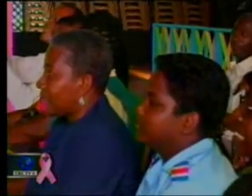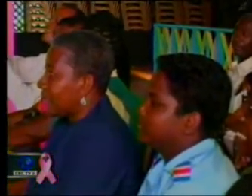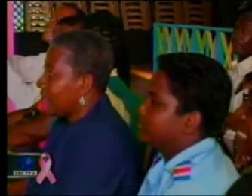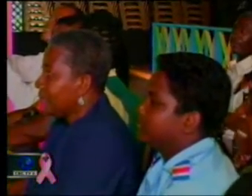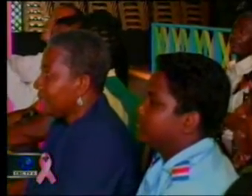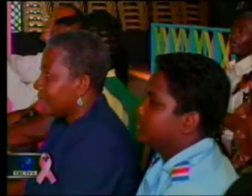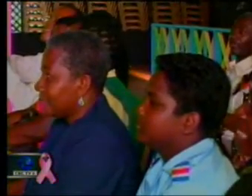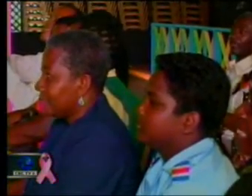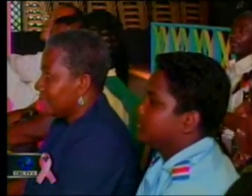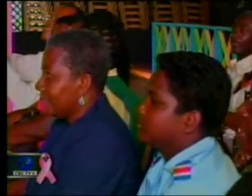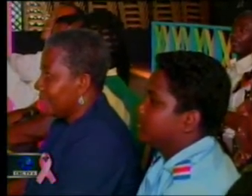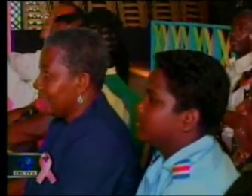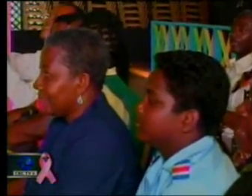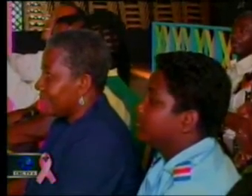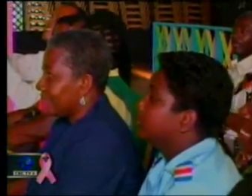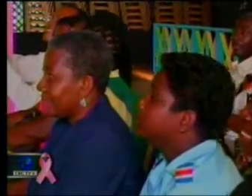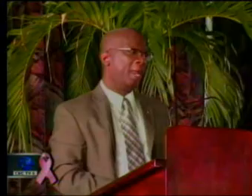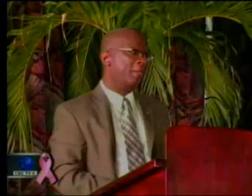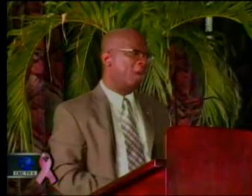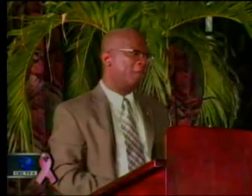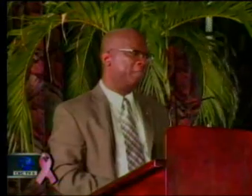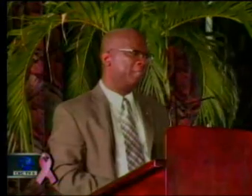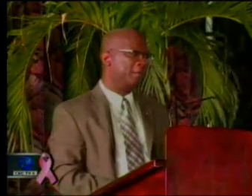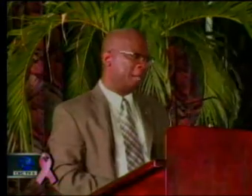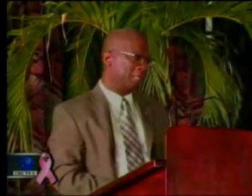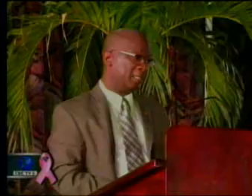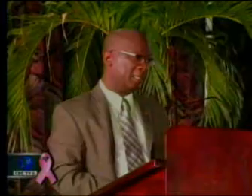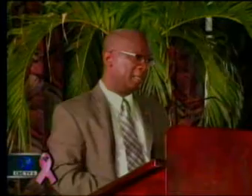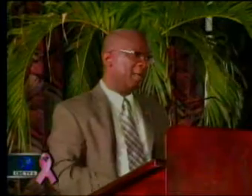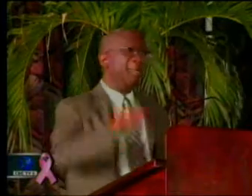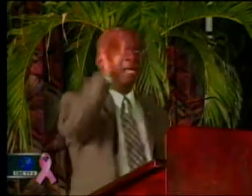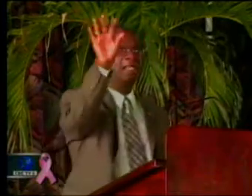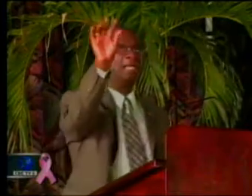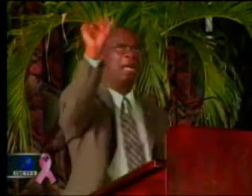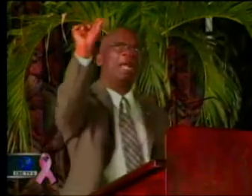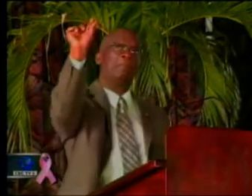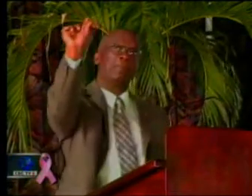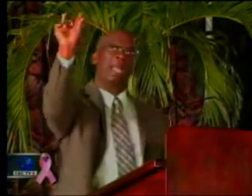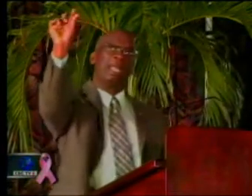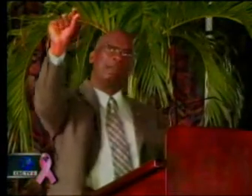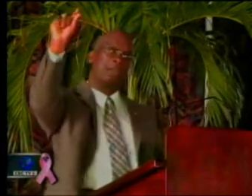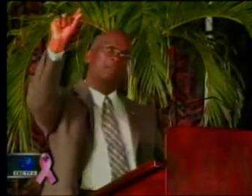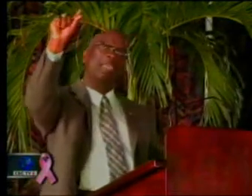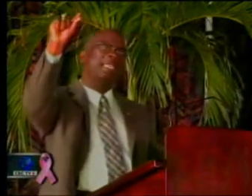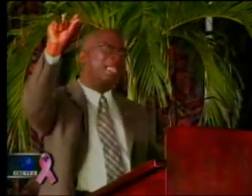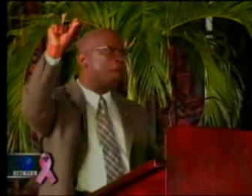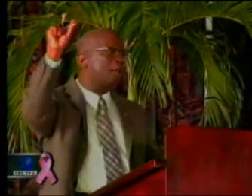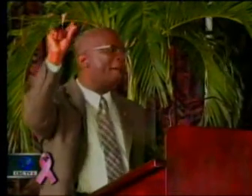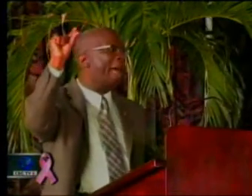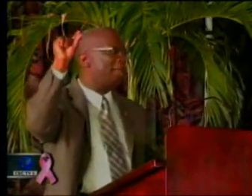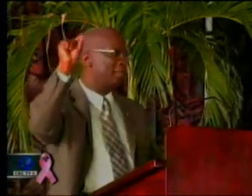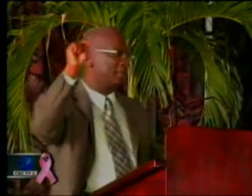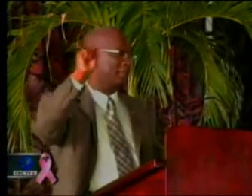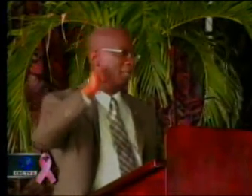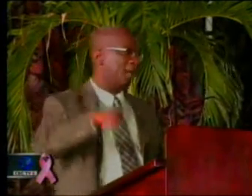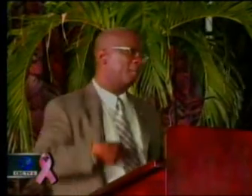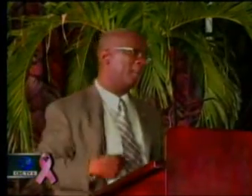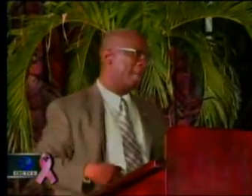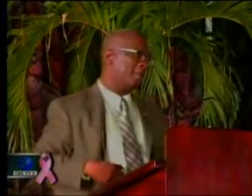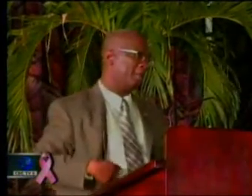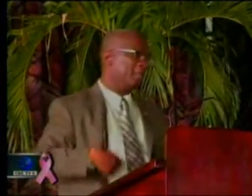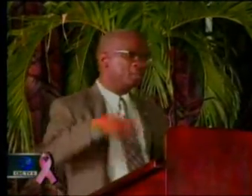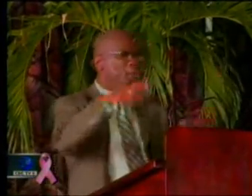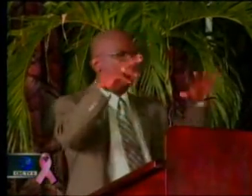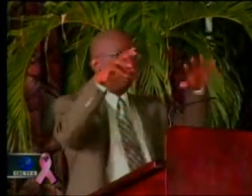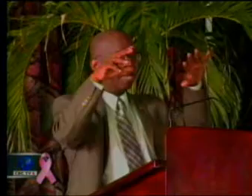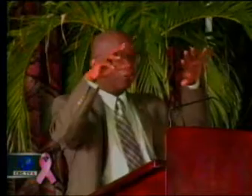others, severe intolerance of others, because they're operating in a very, very narrow band of